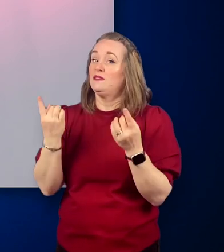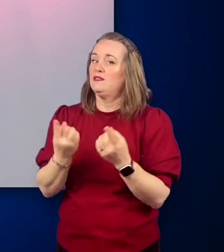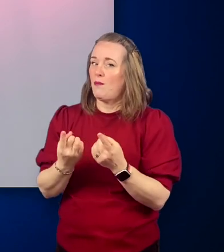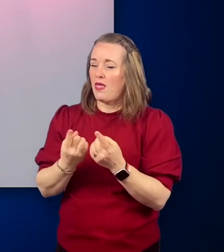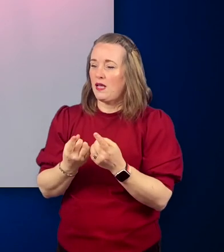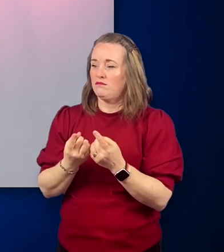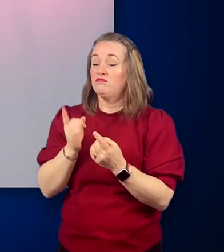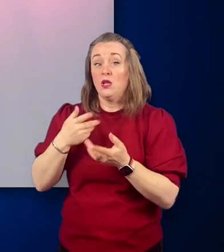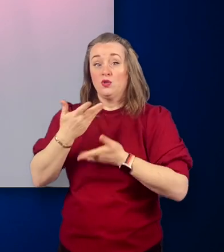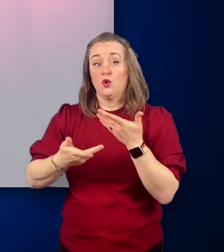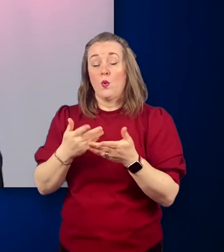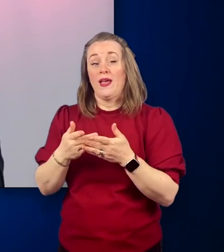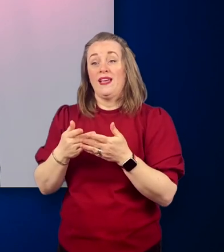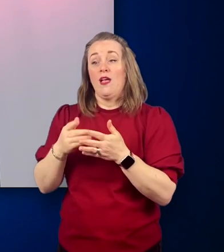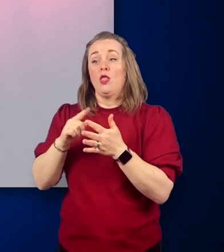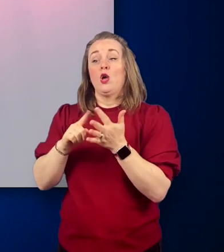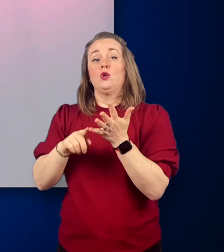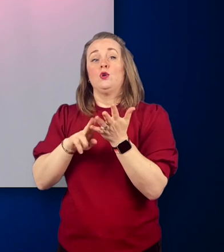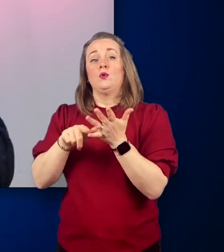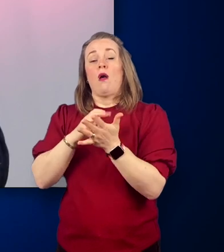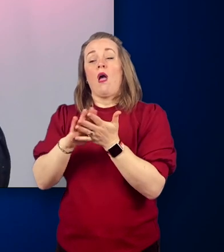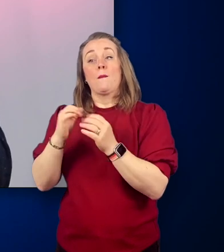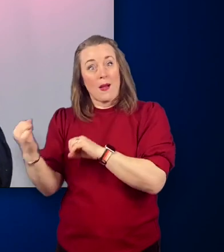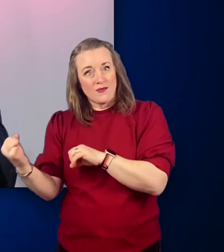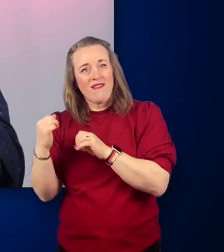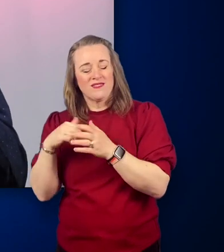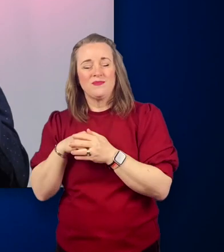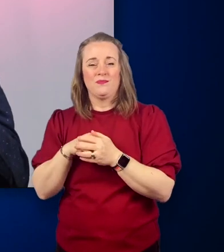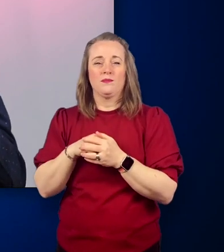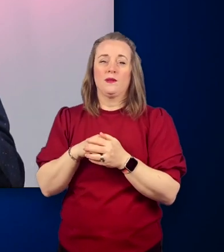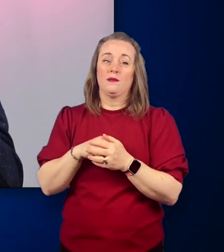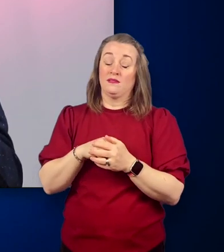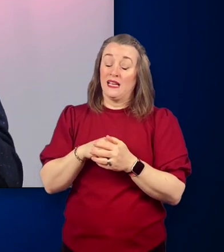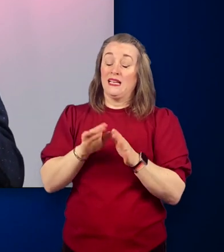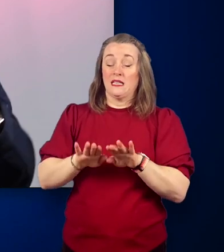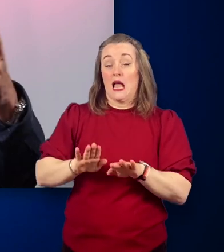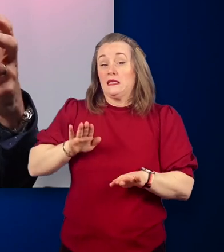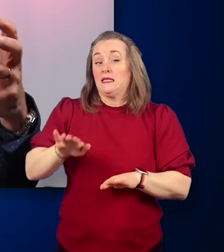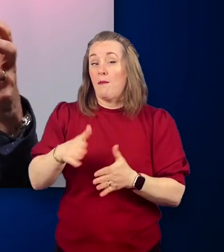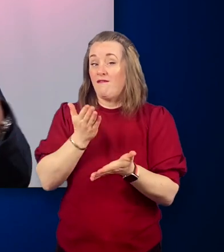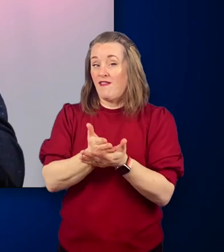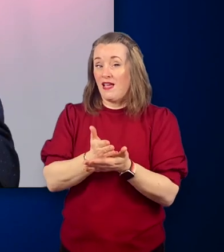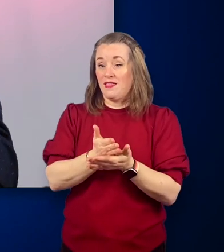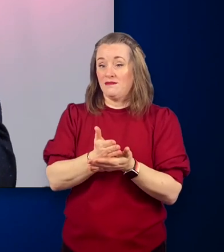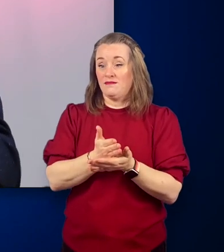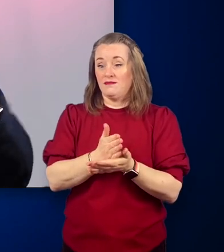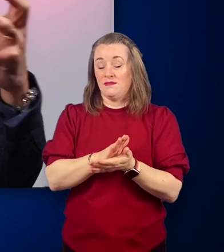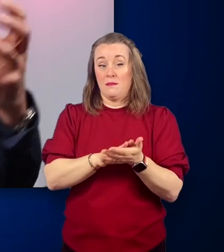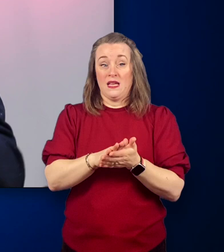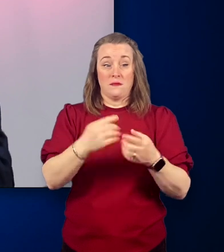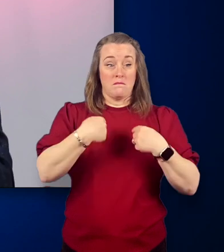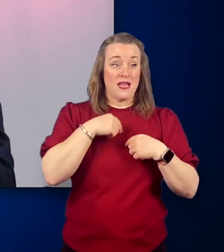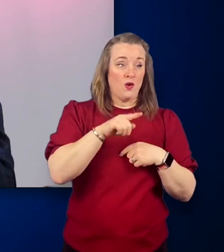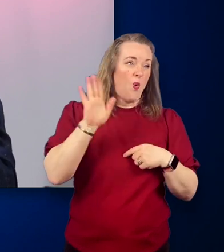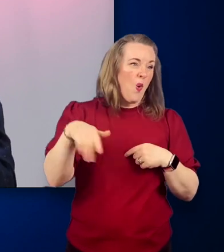You see, it takes a step of faith. It takes you and I, with all of our questions, with all of our doubts, with